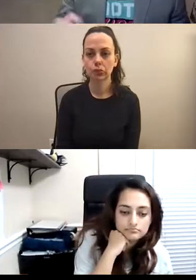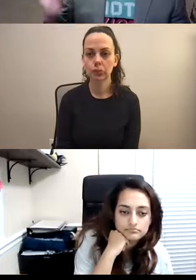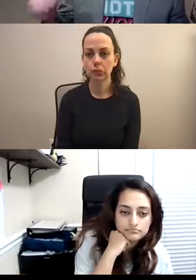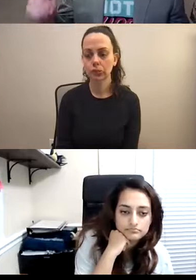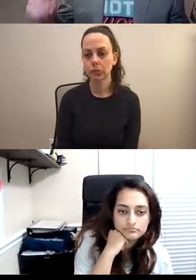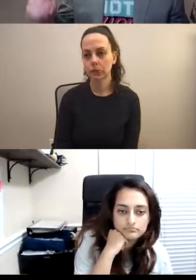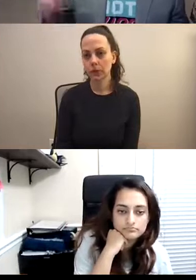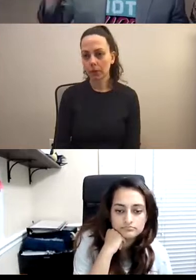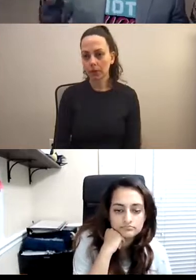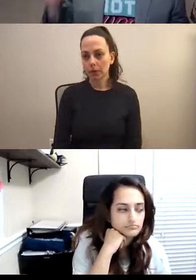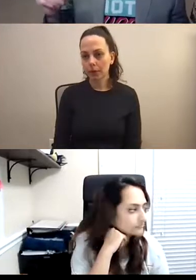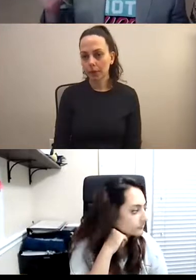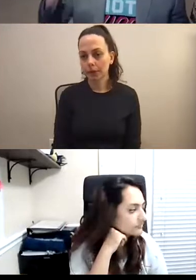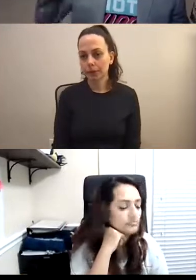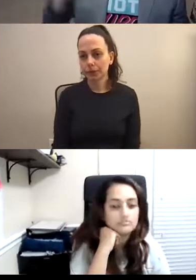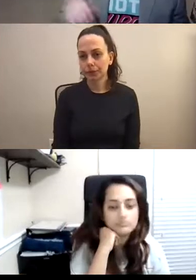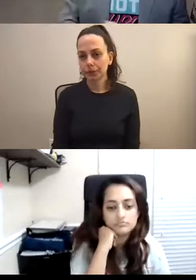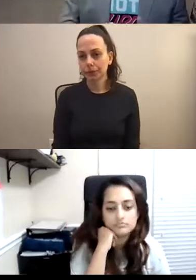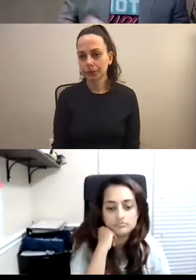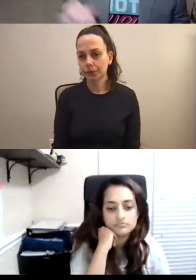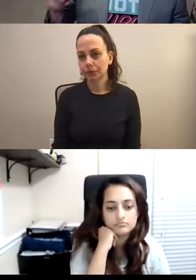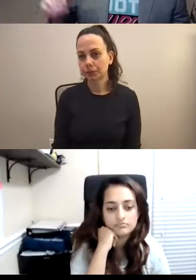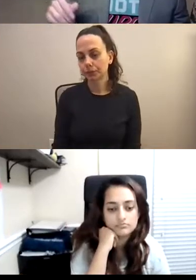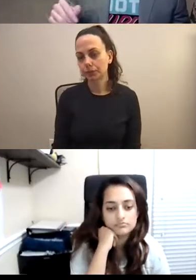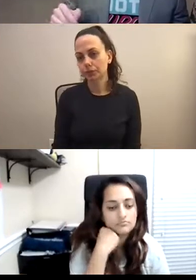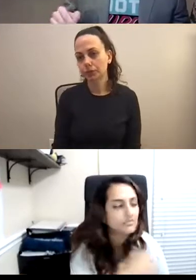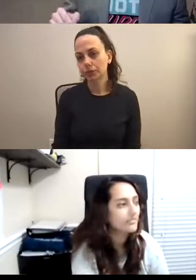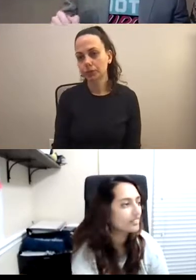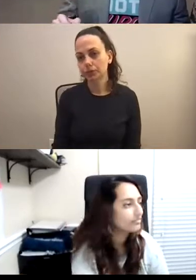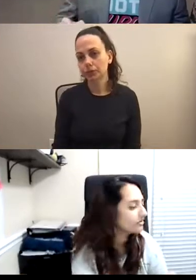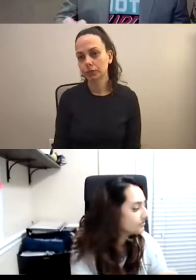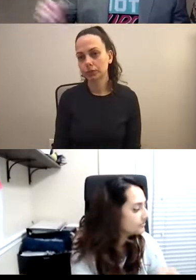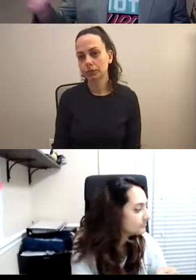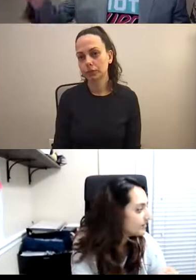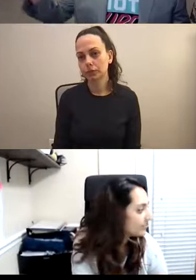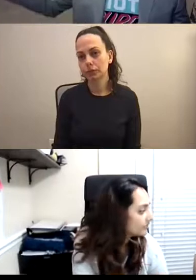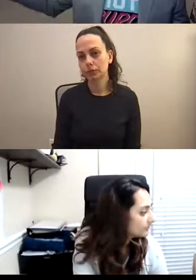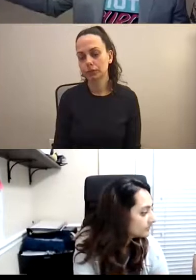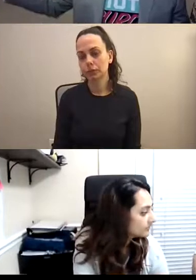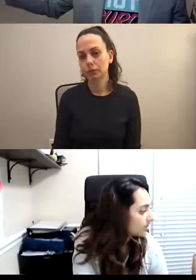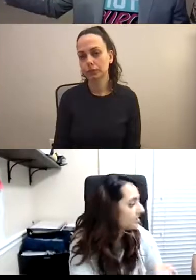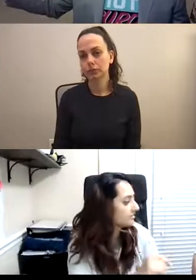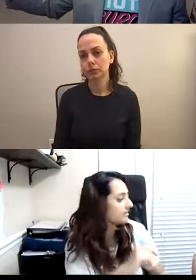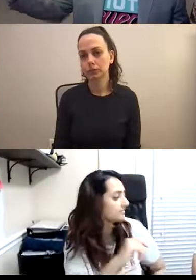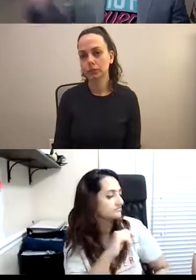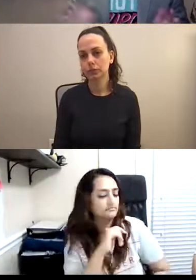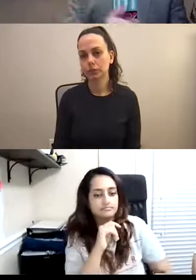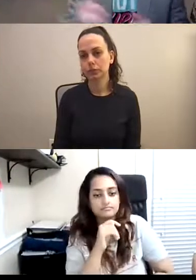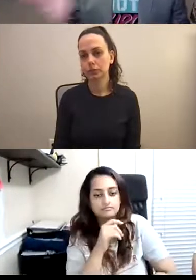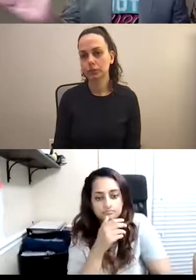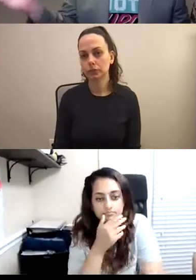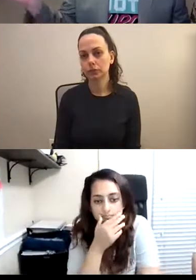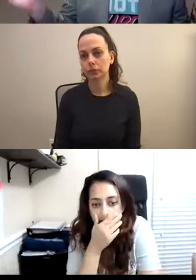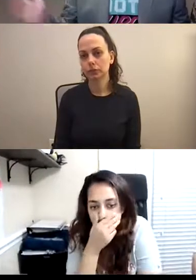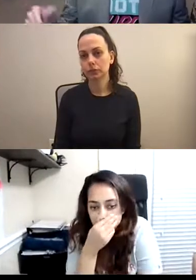that, okay, we have all these challenges. So I don't want to ask for help. And again,